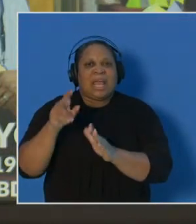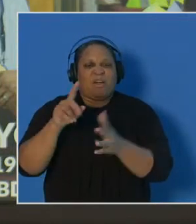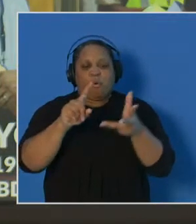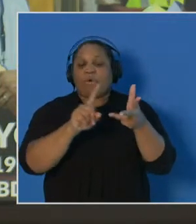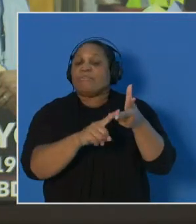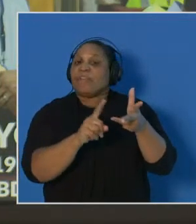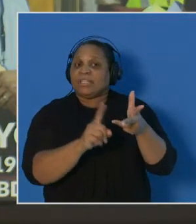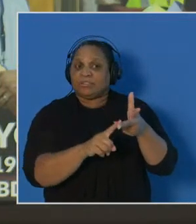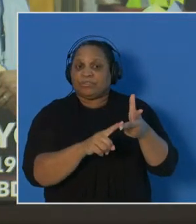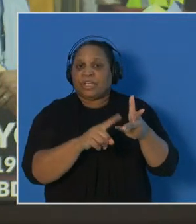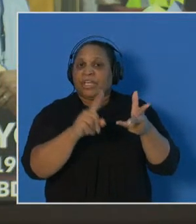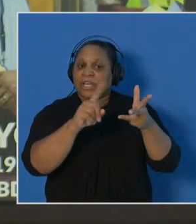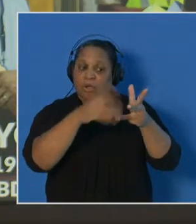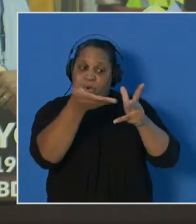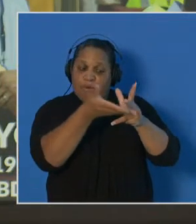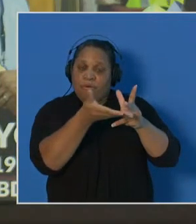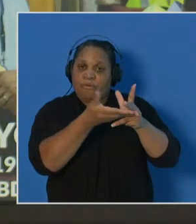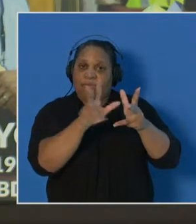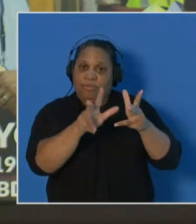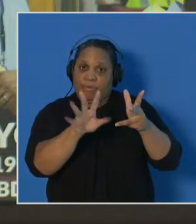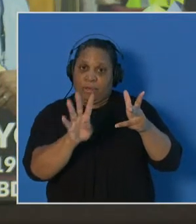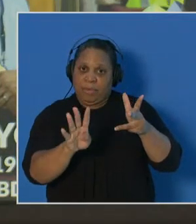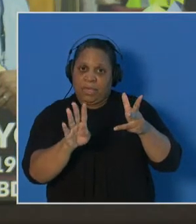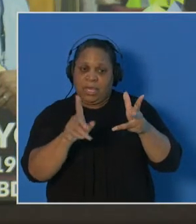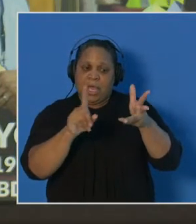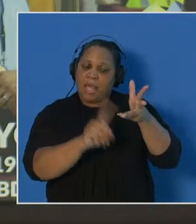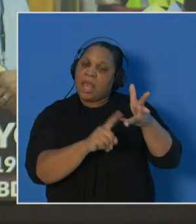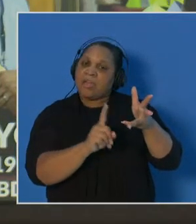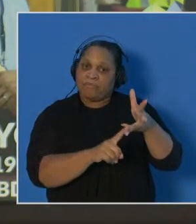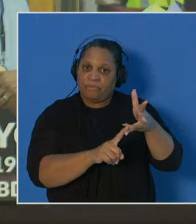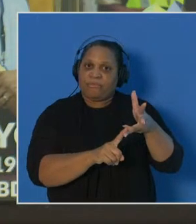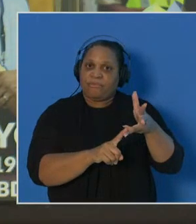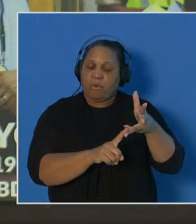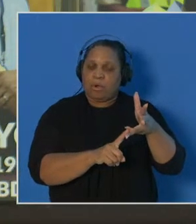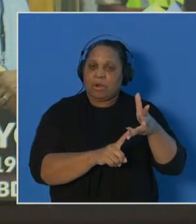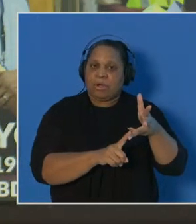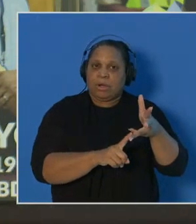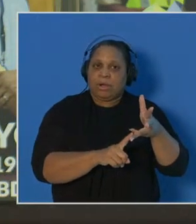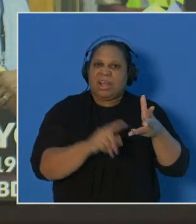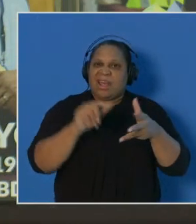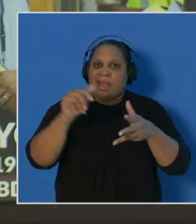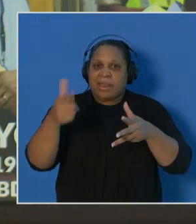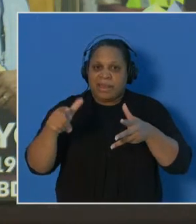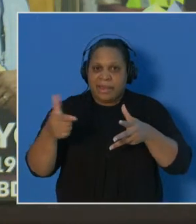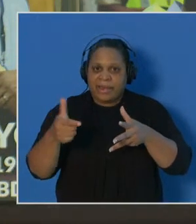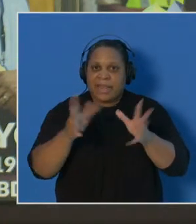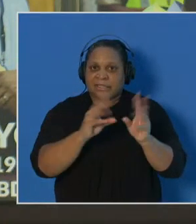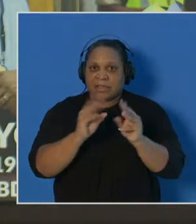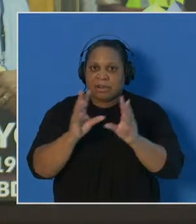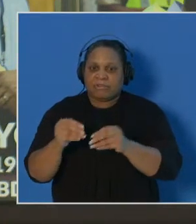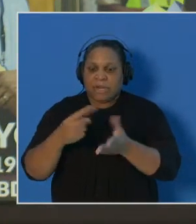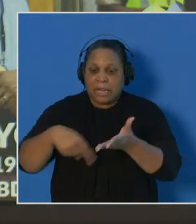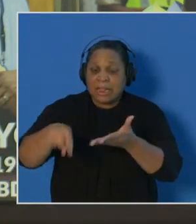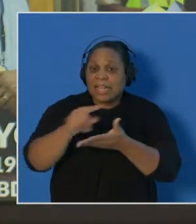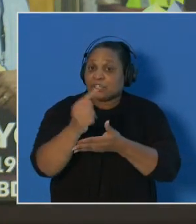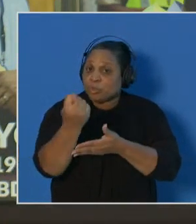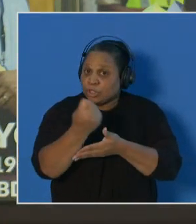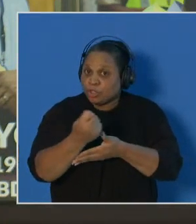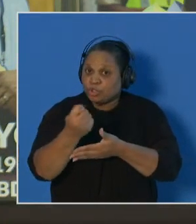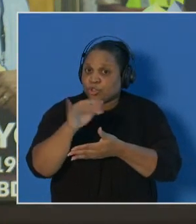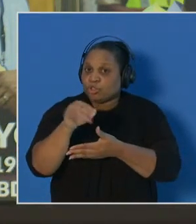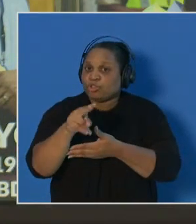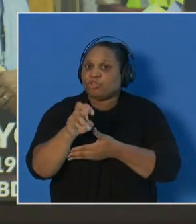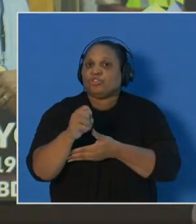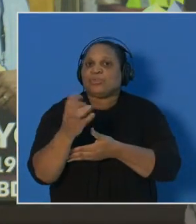3, Phase 3B, and Phase 4. Our next CAFS conference will take place next week, Tuesday,